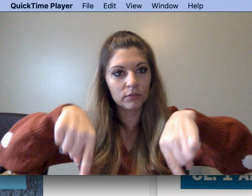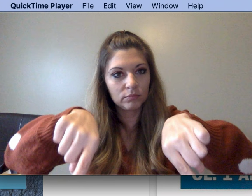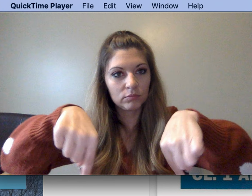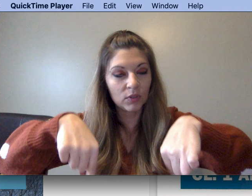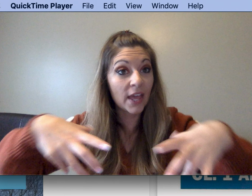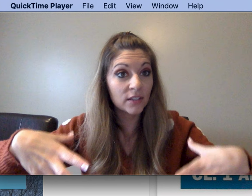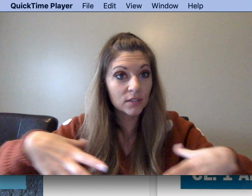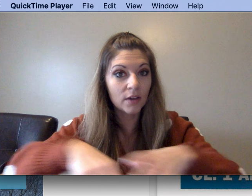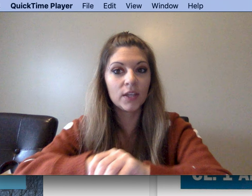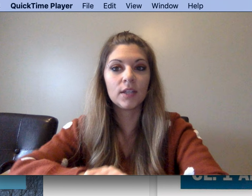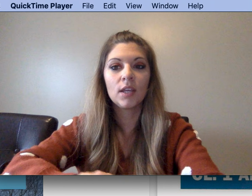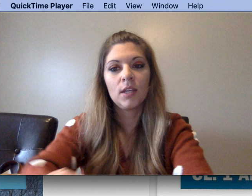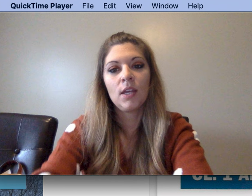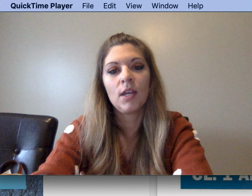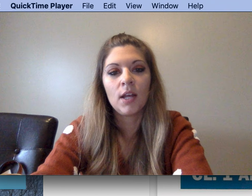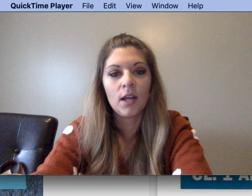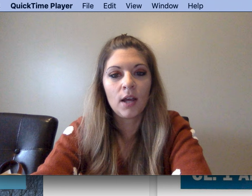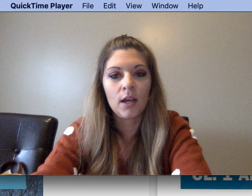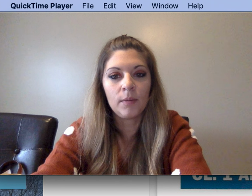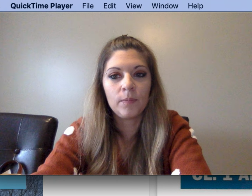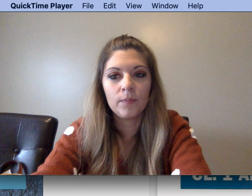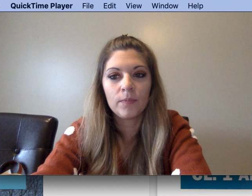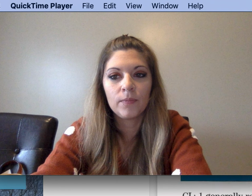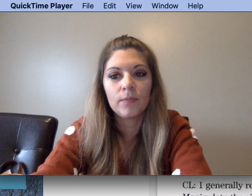4 legs of it.